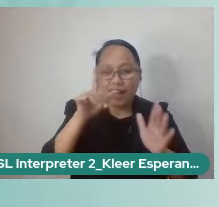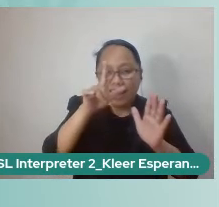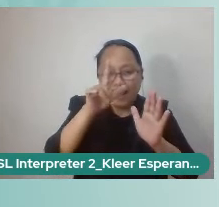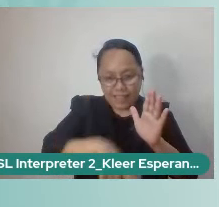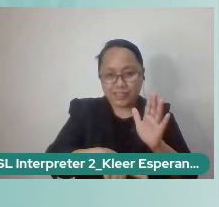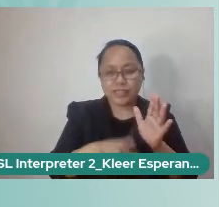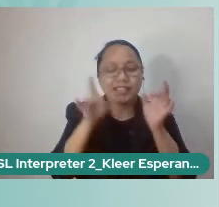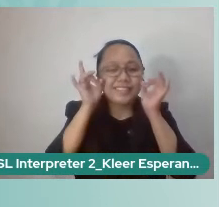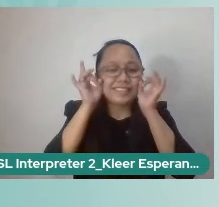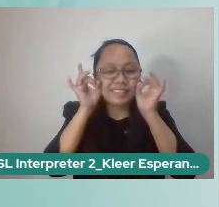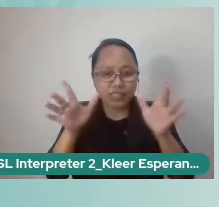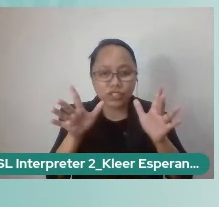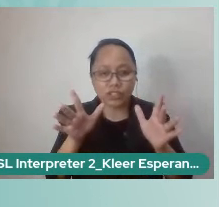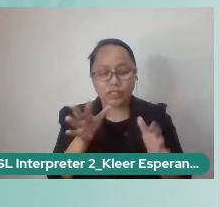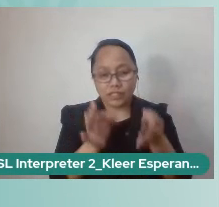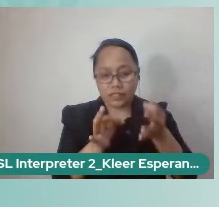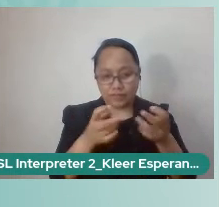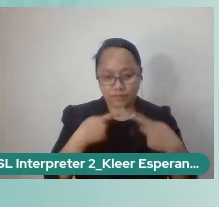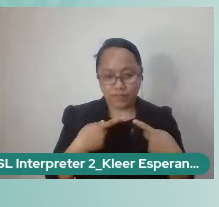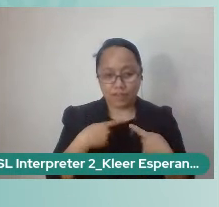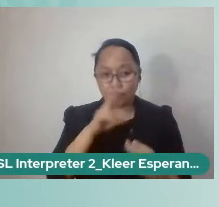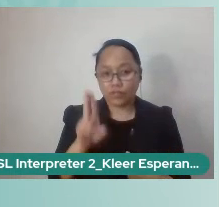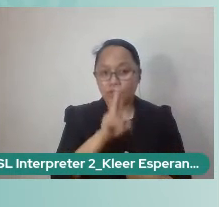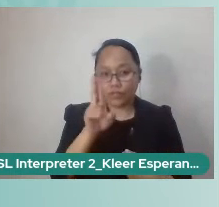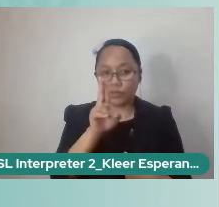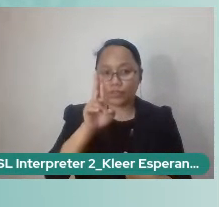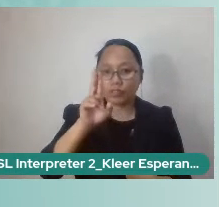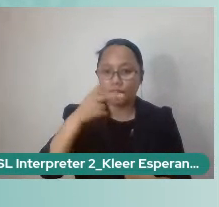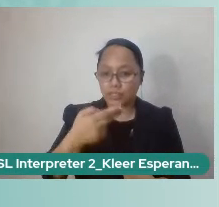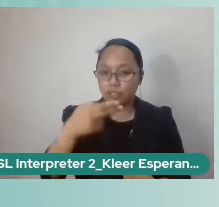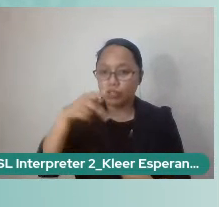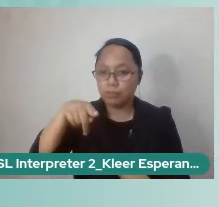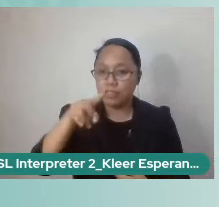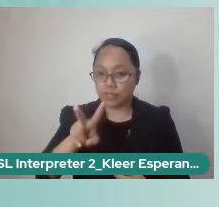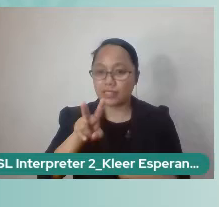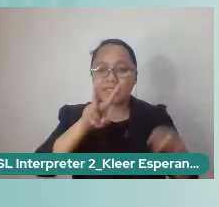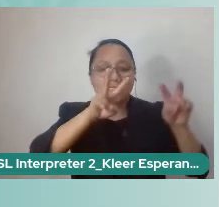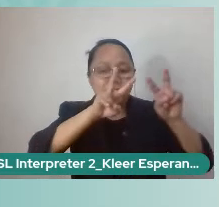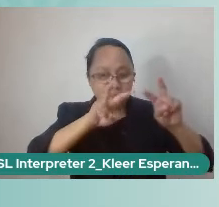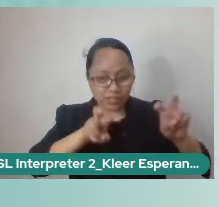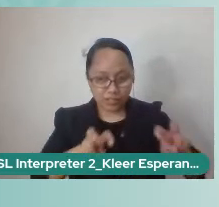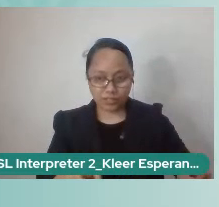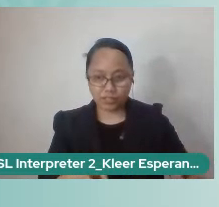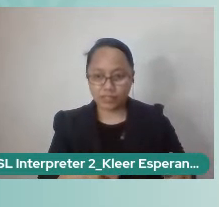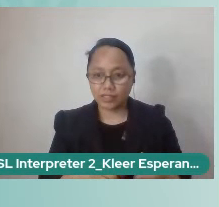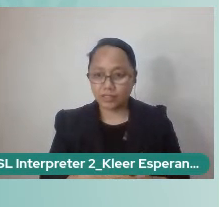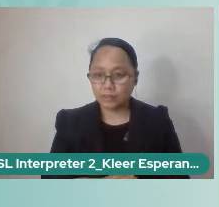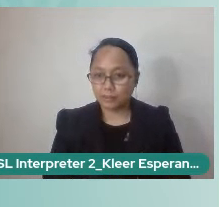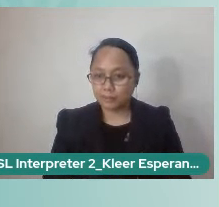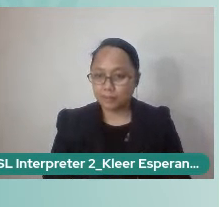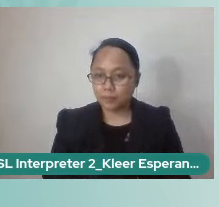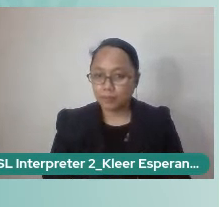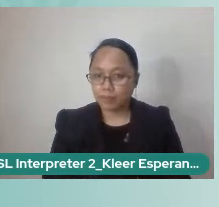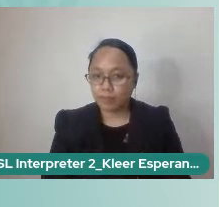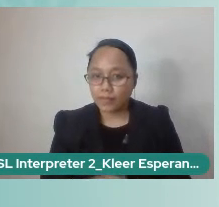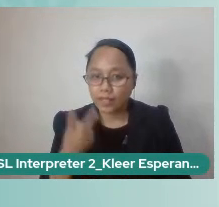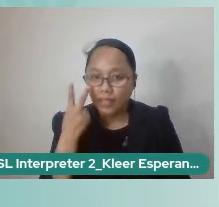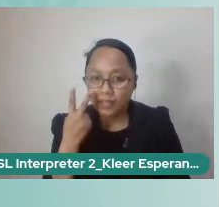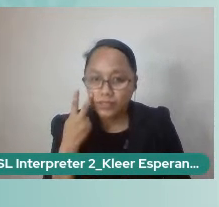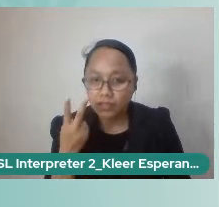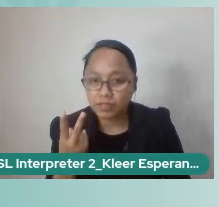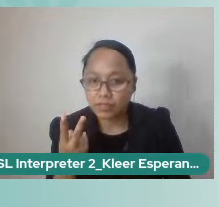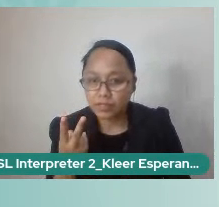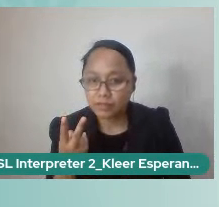5-yearly screening. On the right, with the red, HPV 16 and 18 detected, and those women are